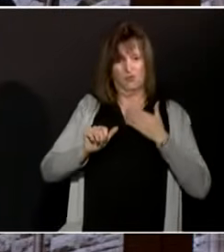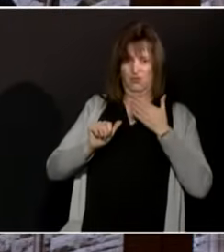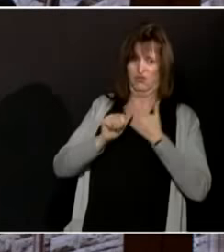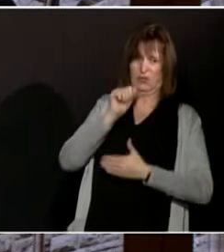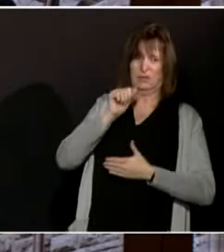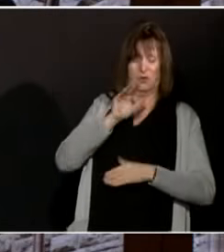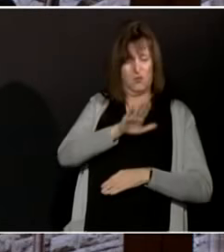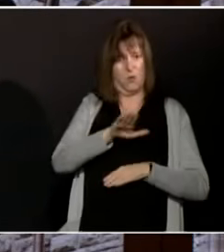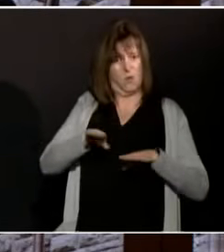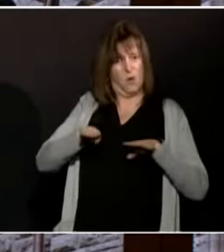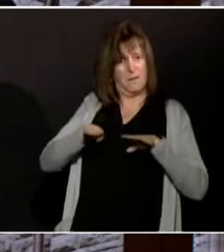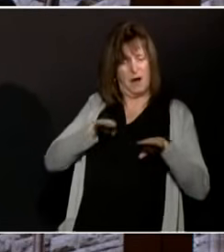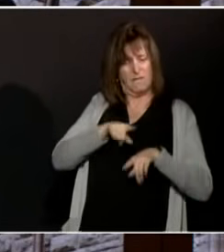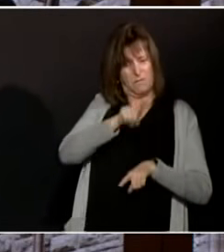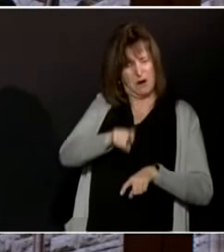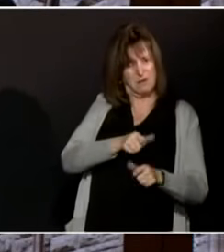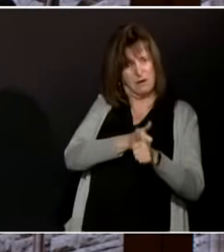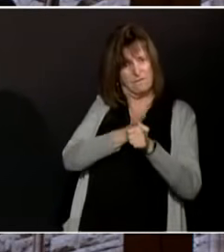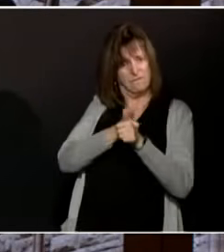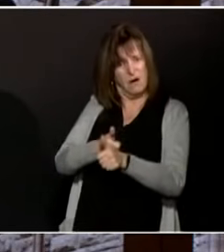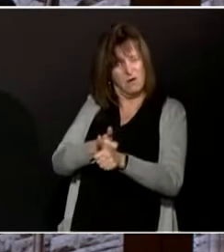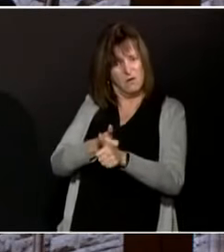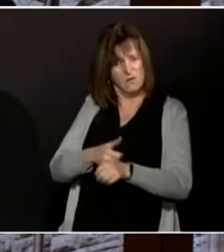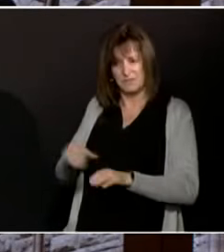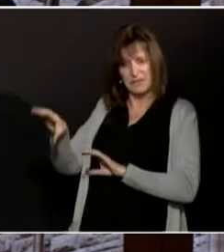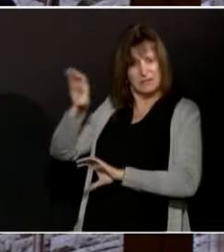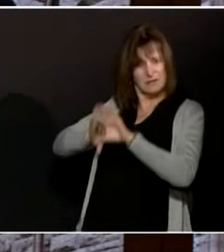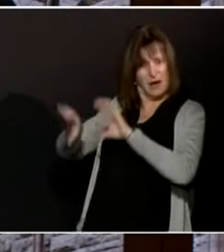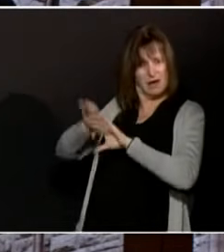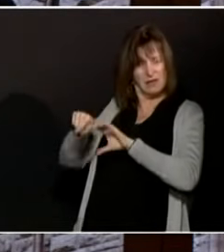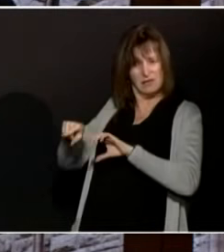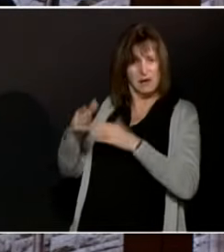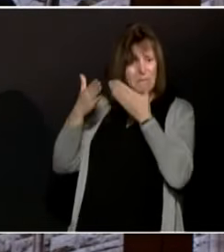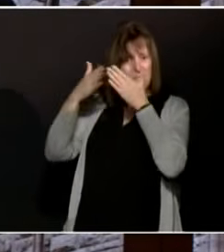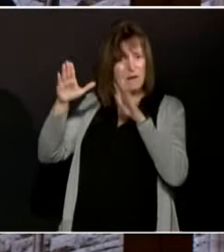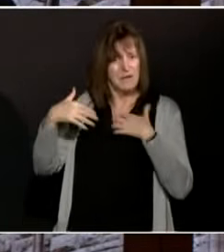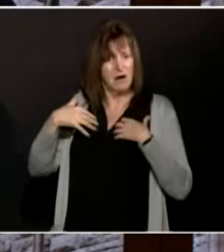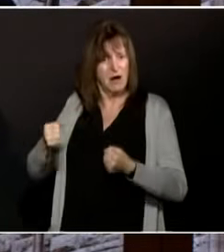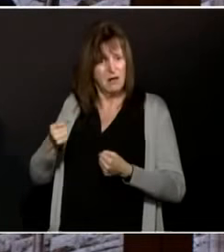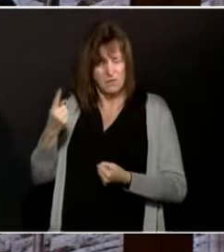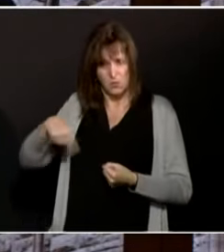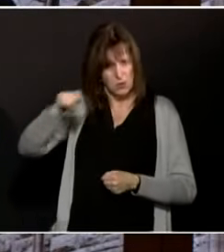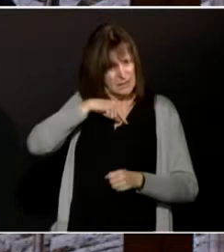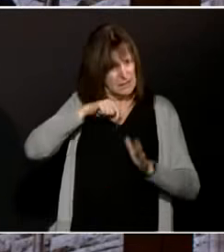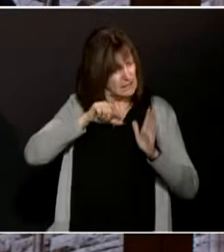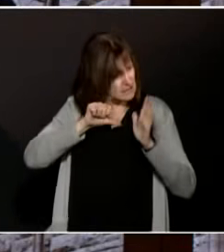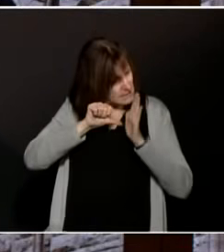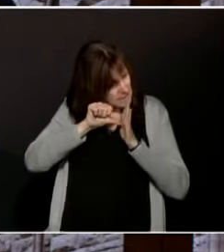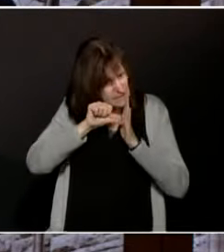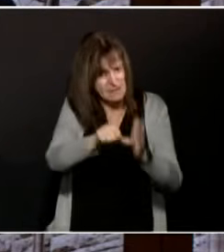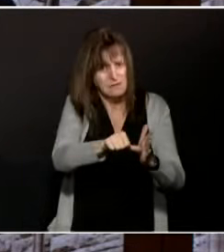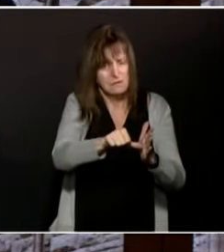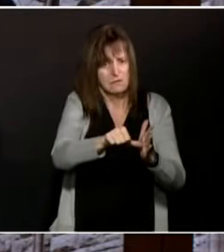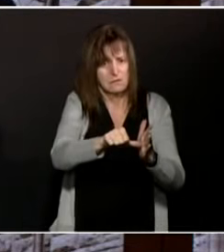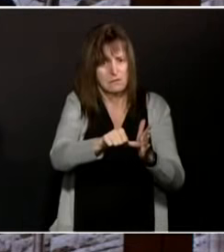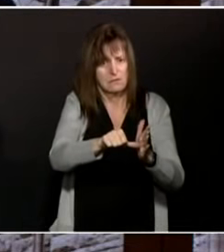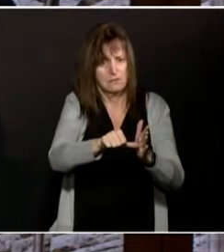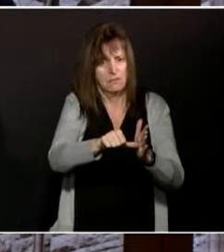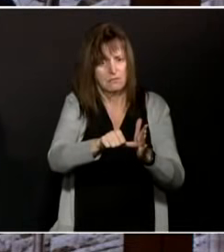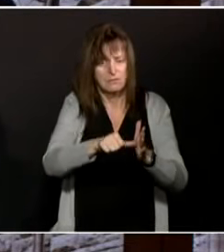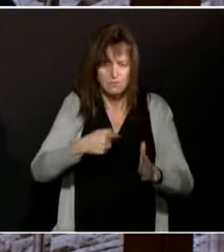science table and Dr. Brown and our public health measures table continue to emphasize. So we have to do that. So that's